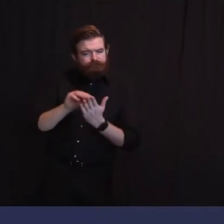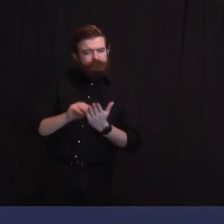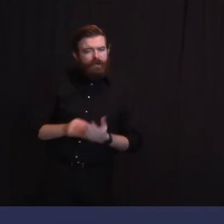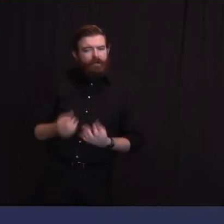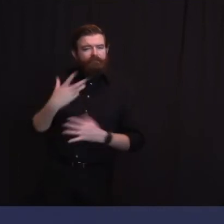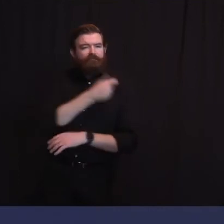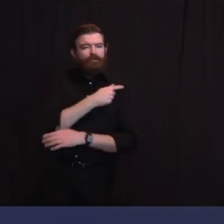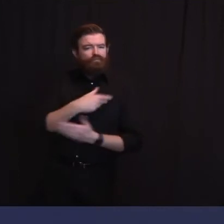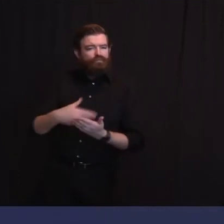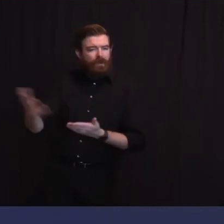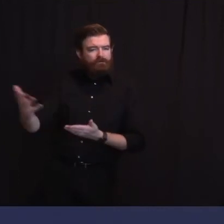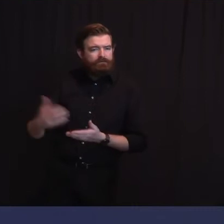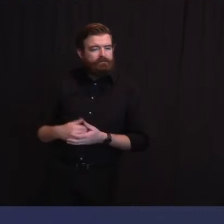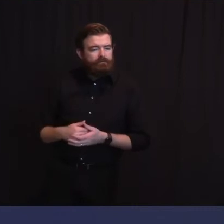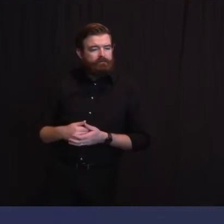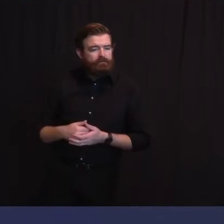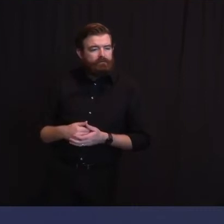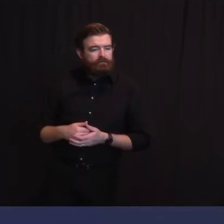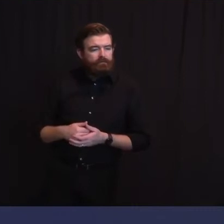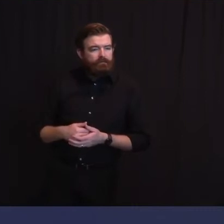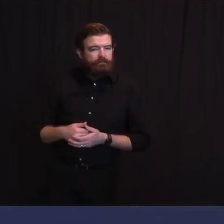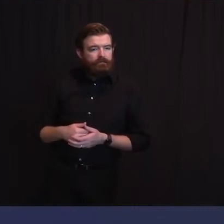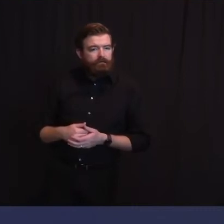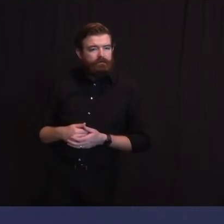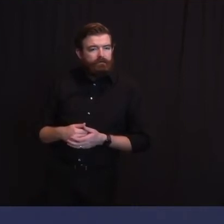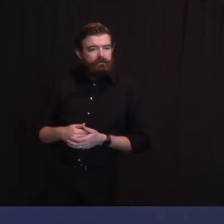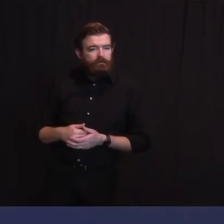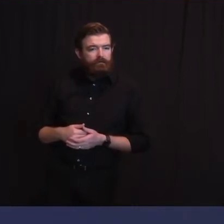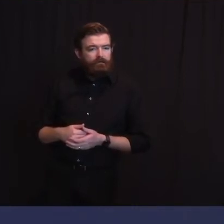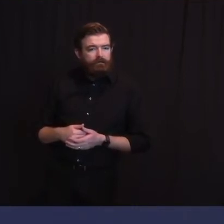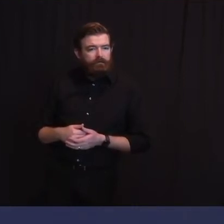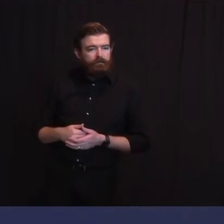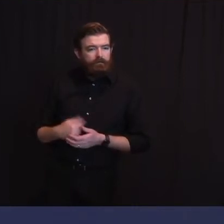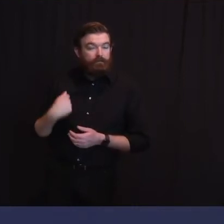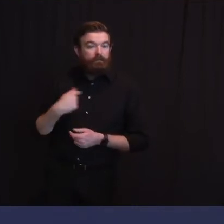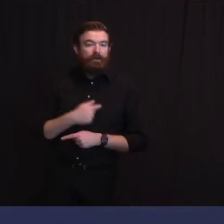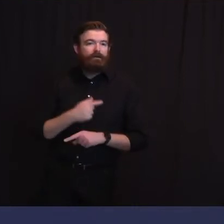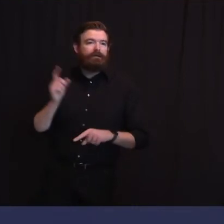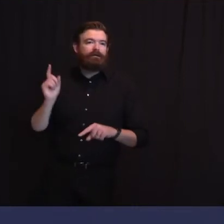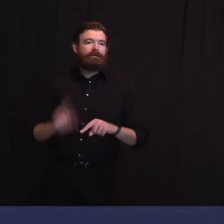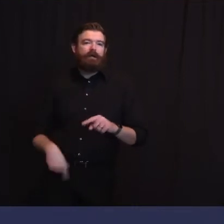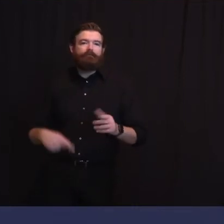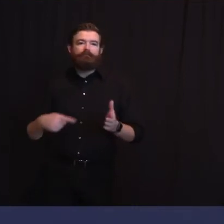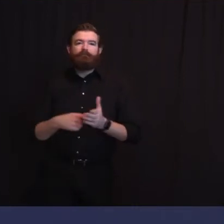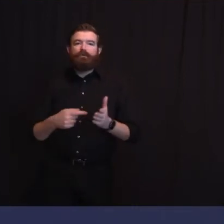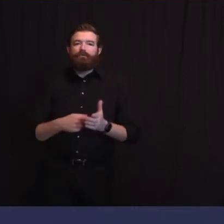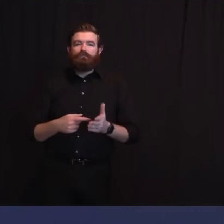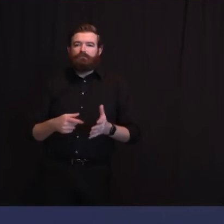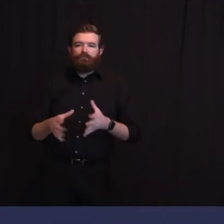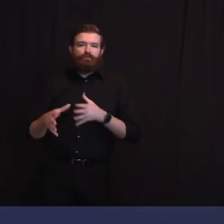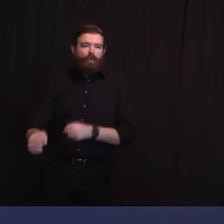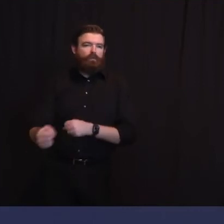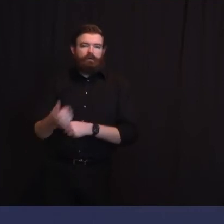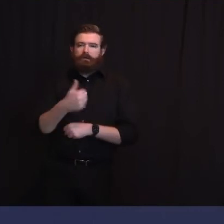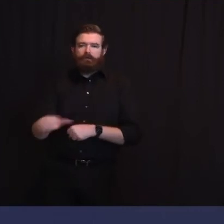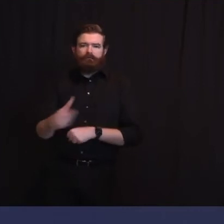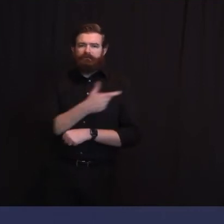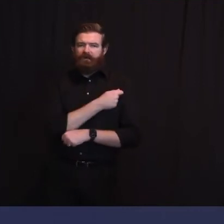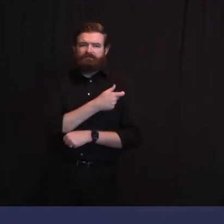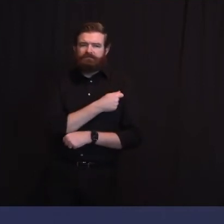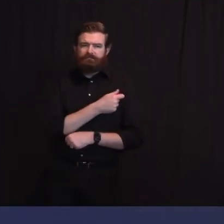something at the edge. We cannot be throwing anything out right now, and that just can't happen.